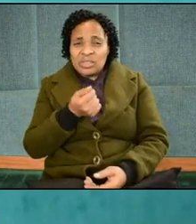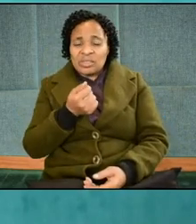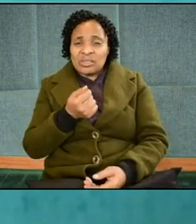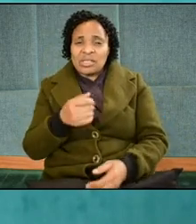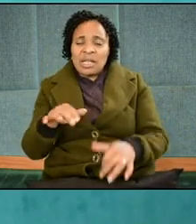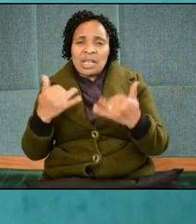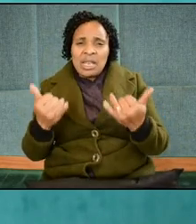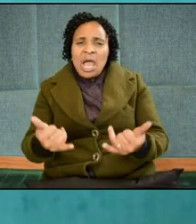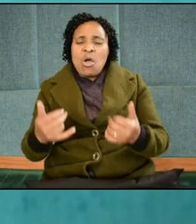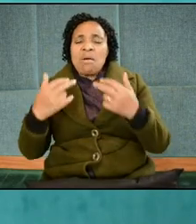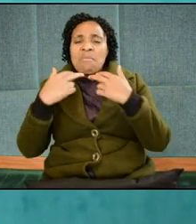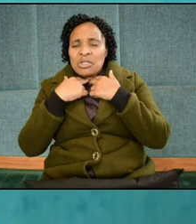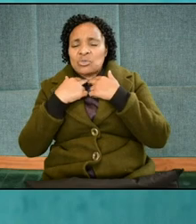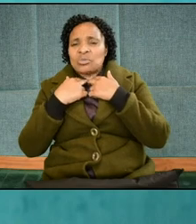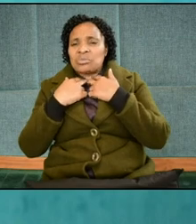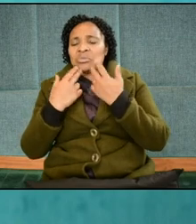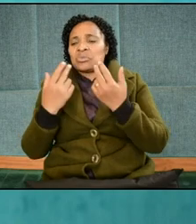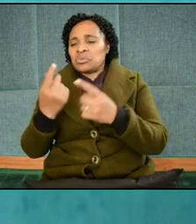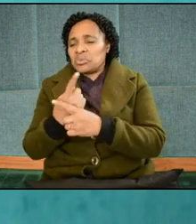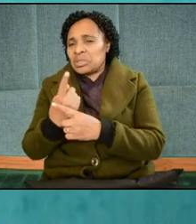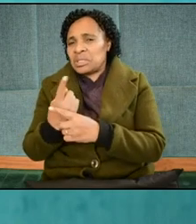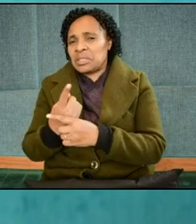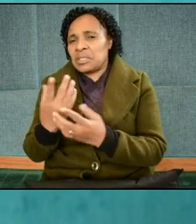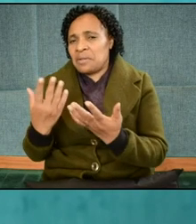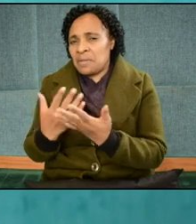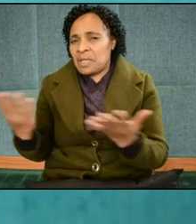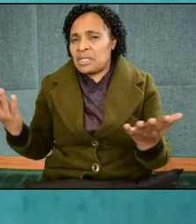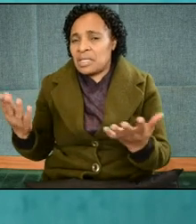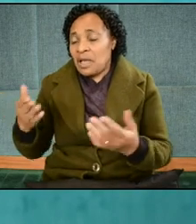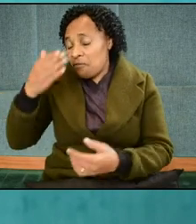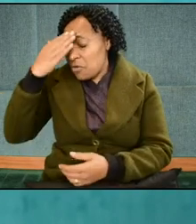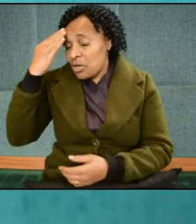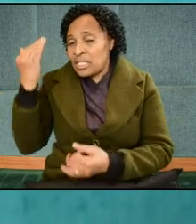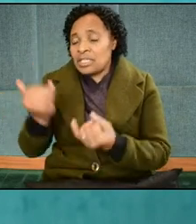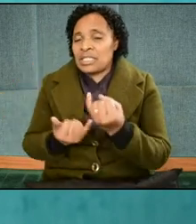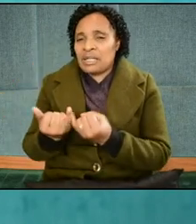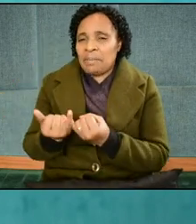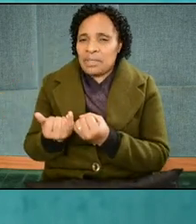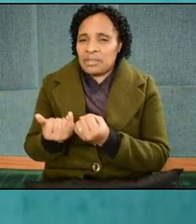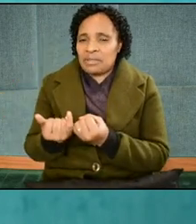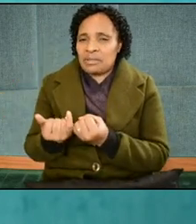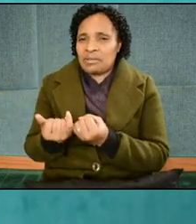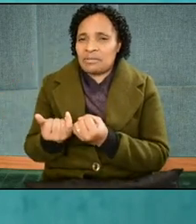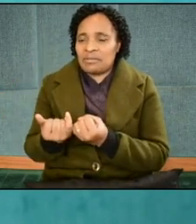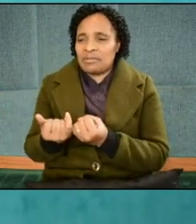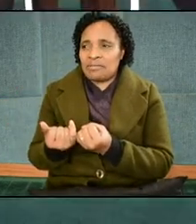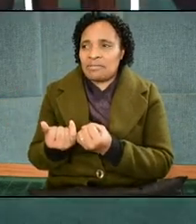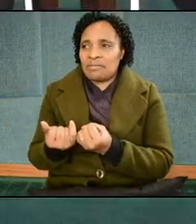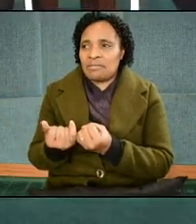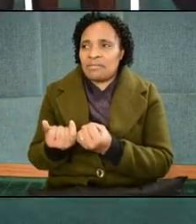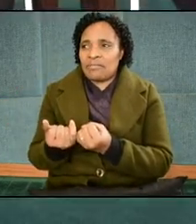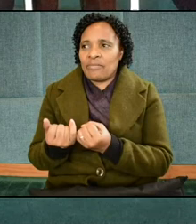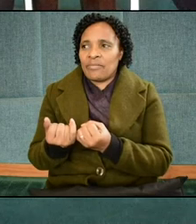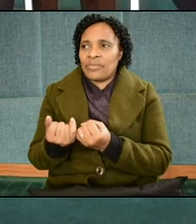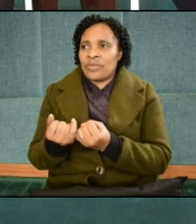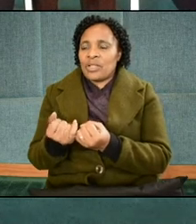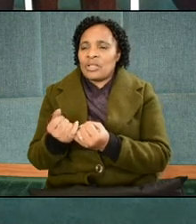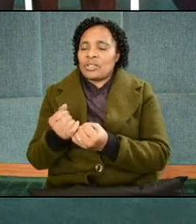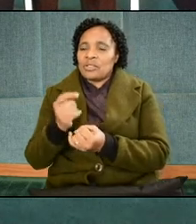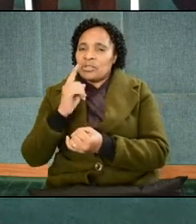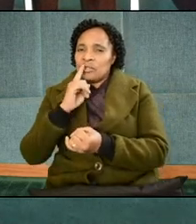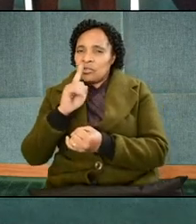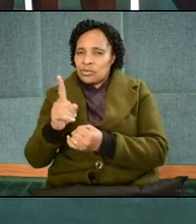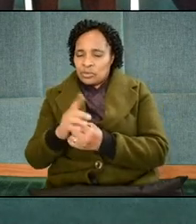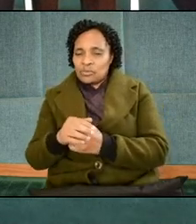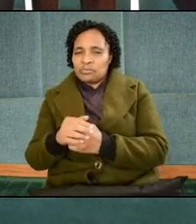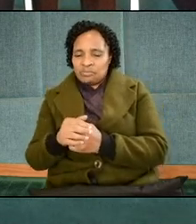because now I'm a slave to my passion, mm-hmm. I forget that it is Sabbath. True, true. You disregard the laws of God. Yeah, so.